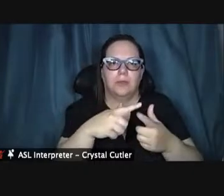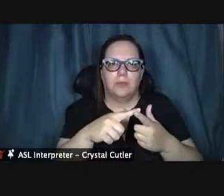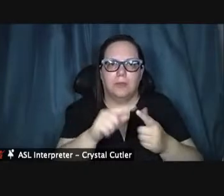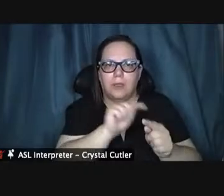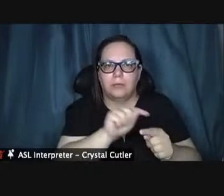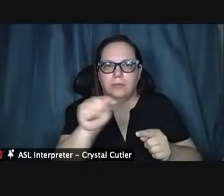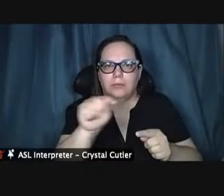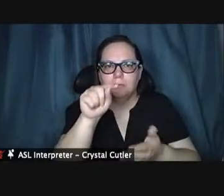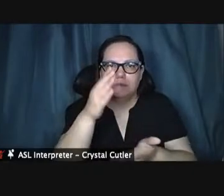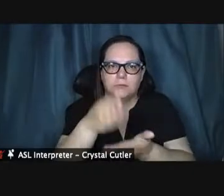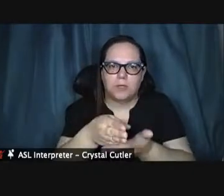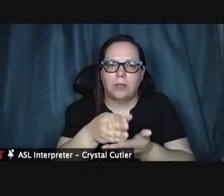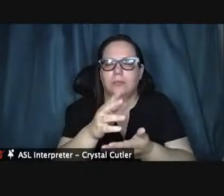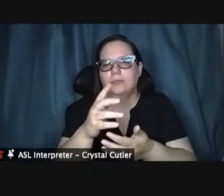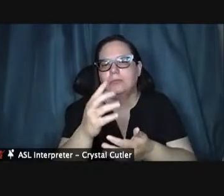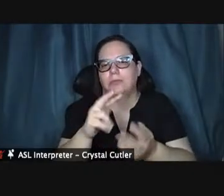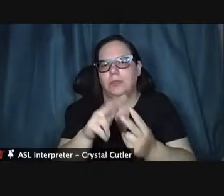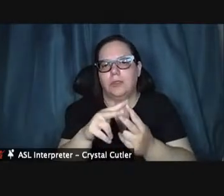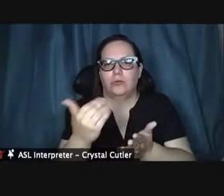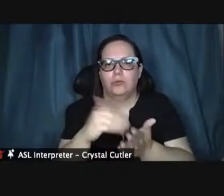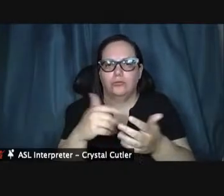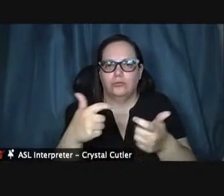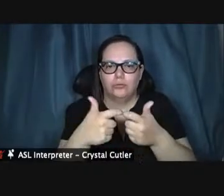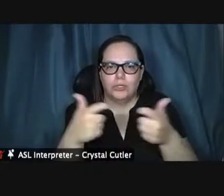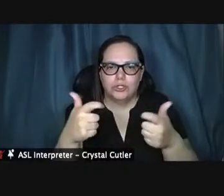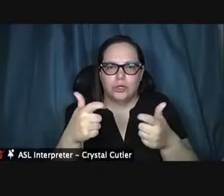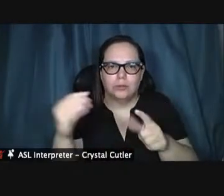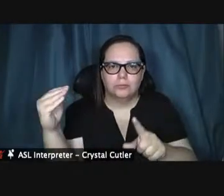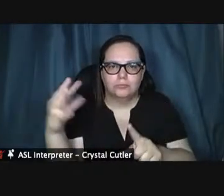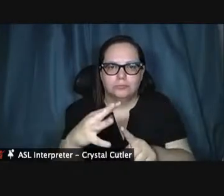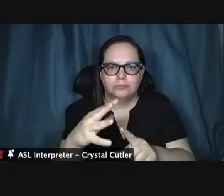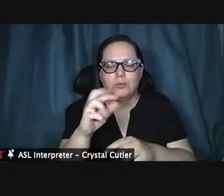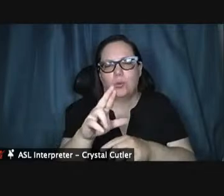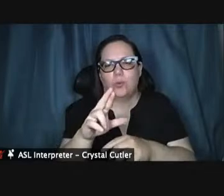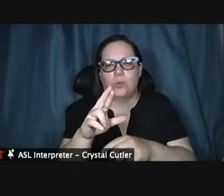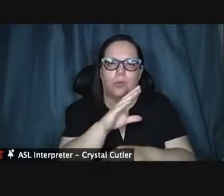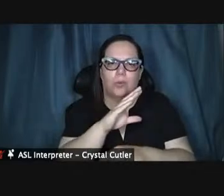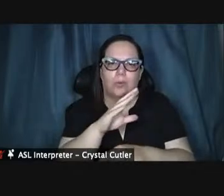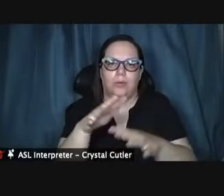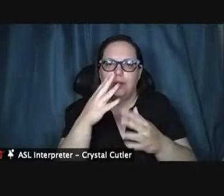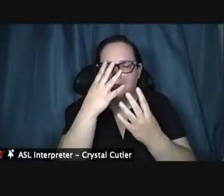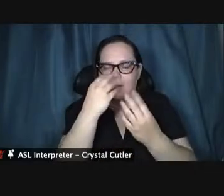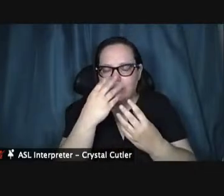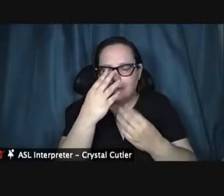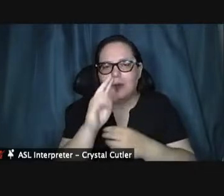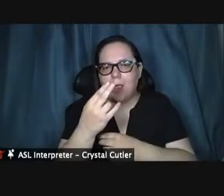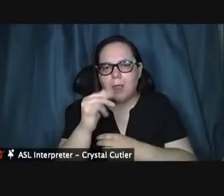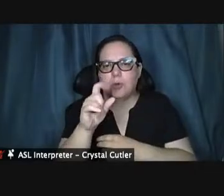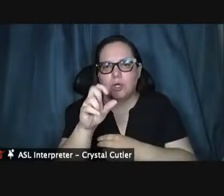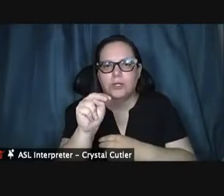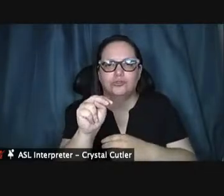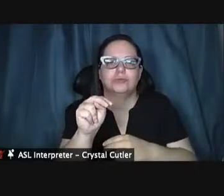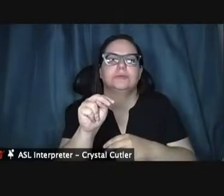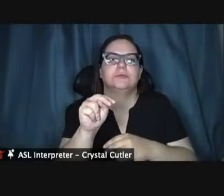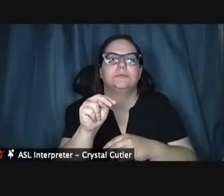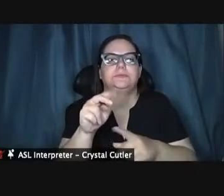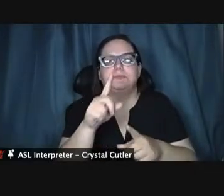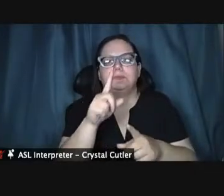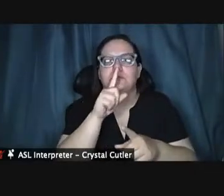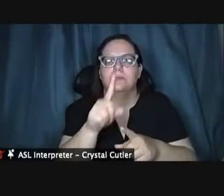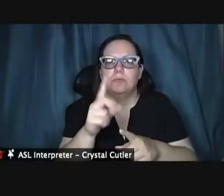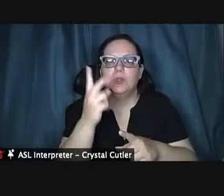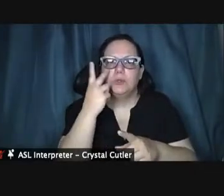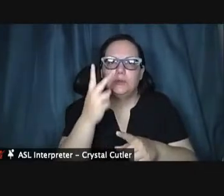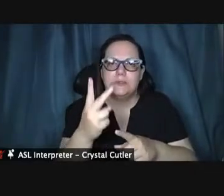or a hibernation. These little gold circles or gold squares here are the safe haven locations. You can see we come to these safe havens,